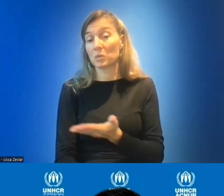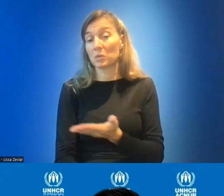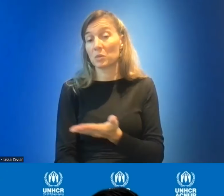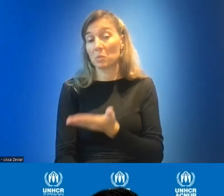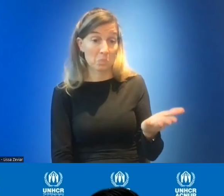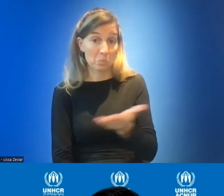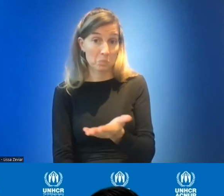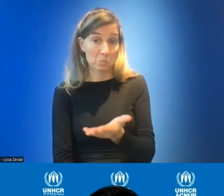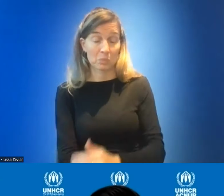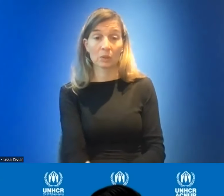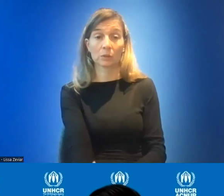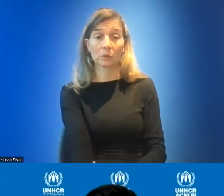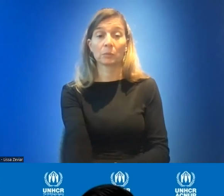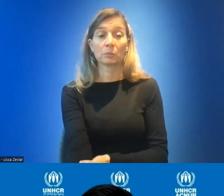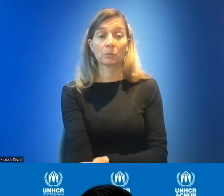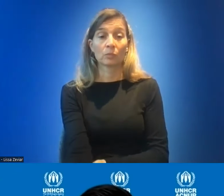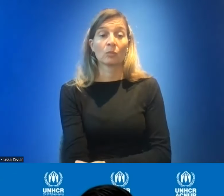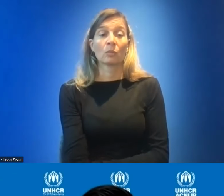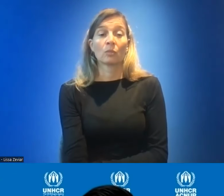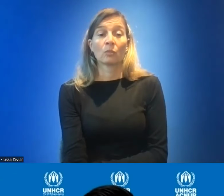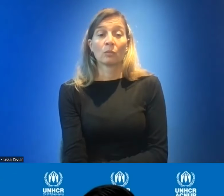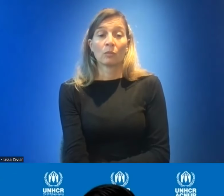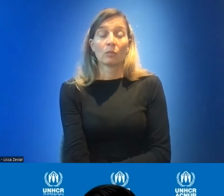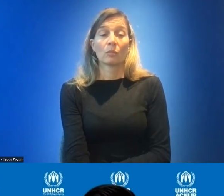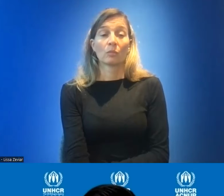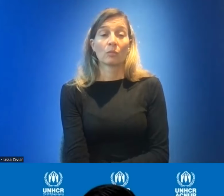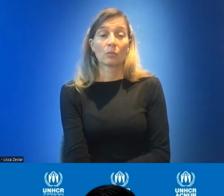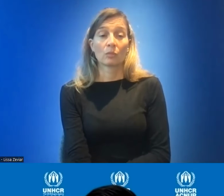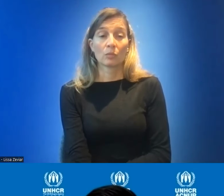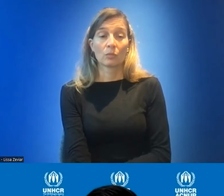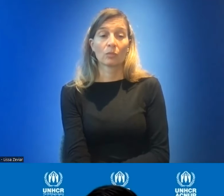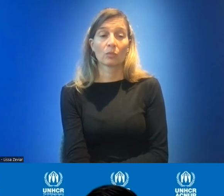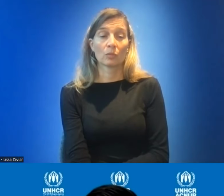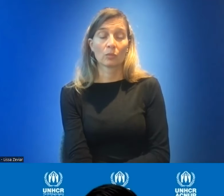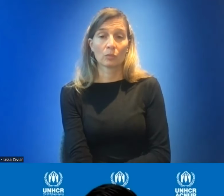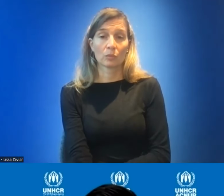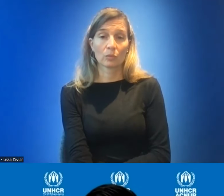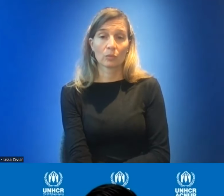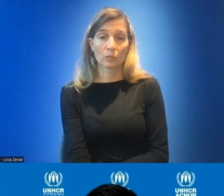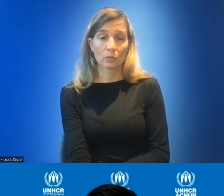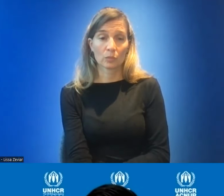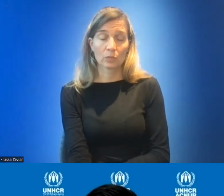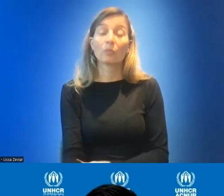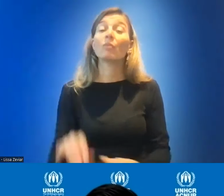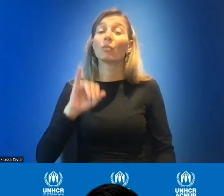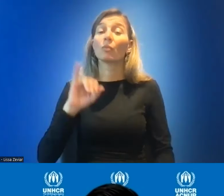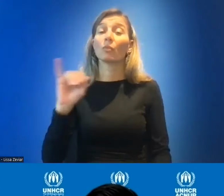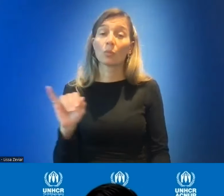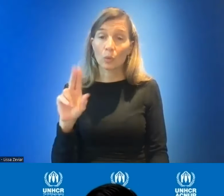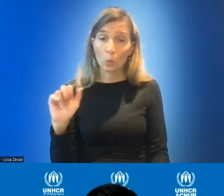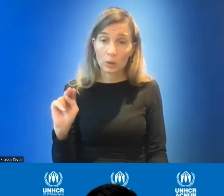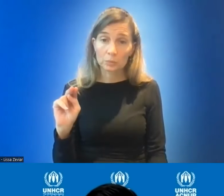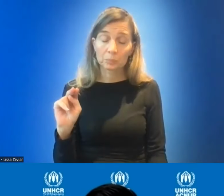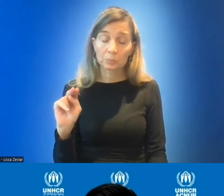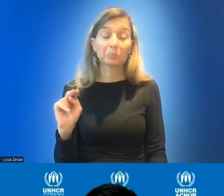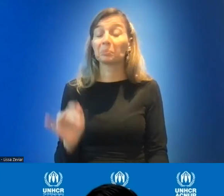Thank you, Ricardo. The only brief thing I can mention is that for sure we can